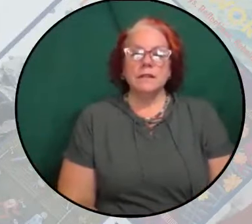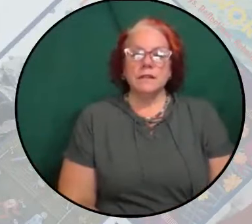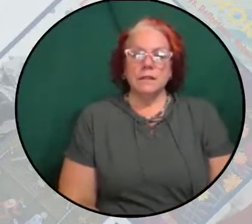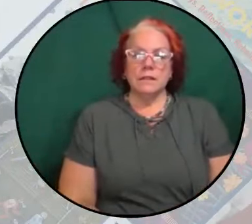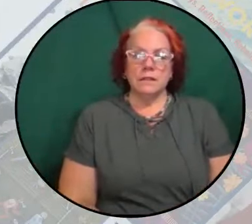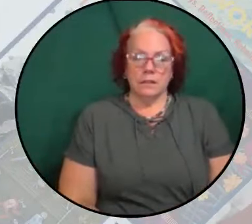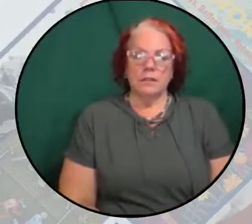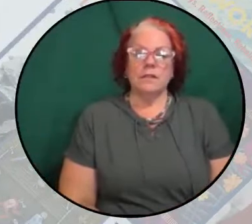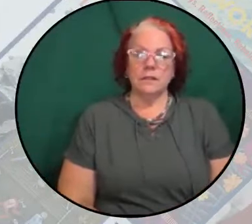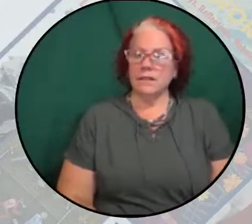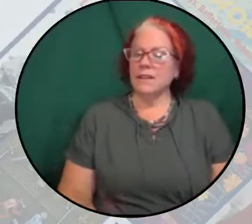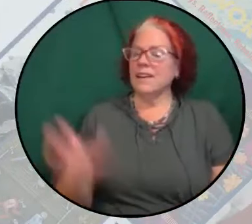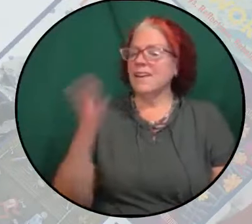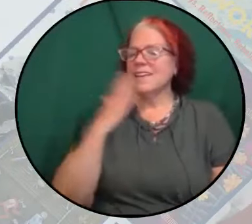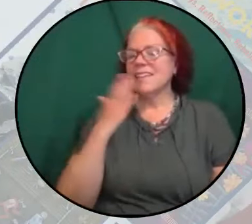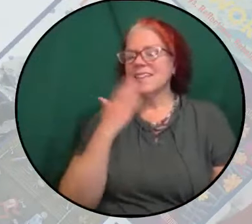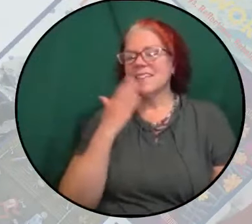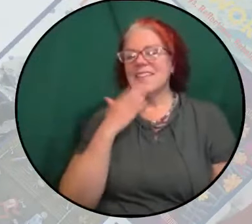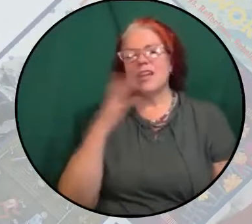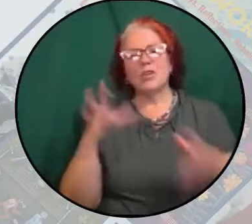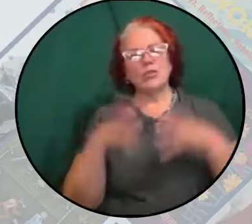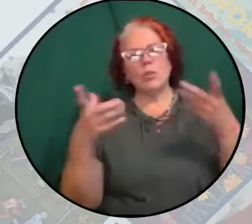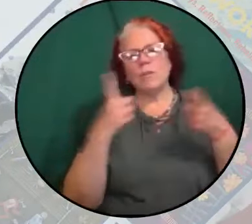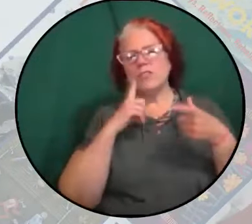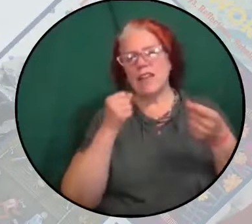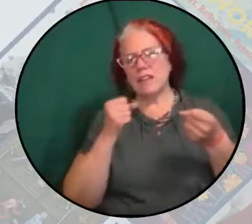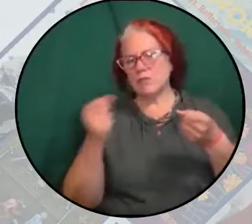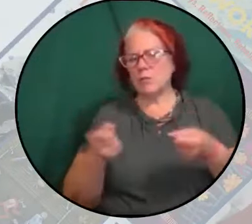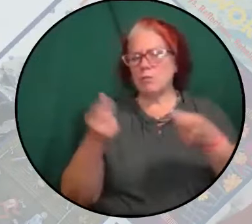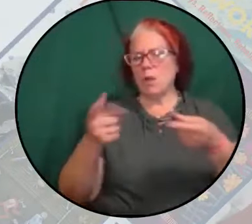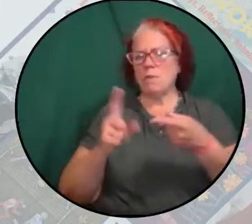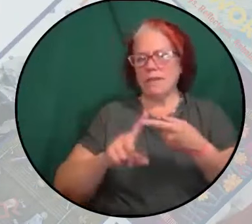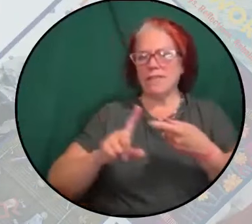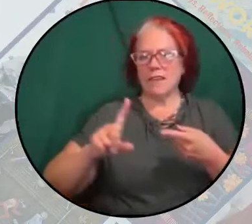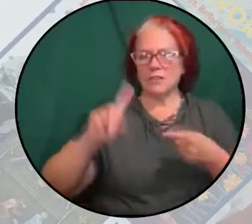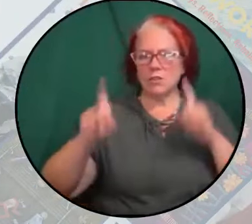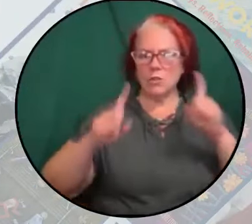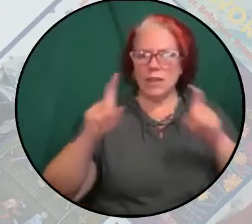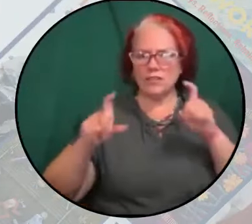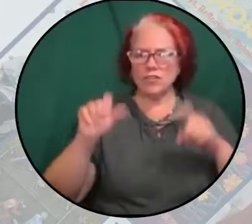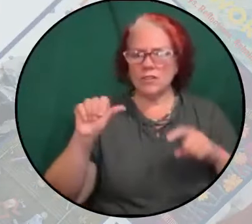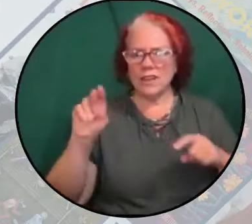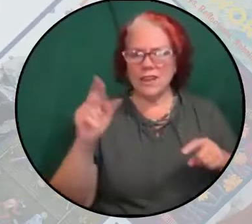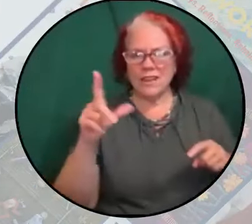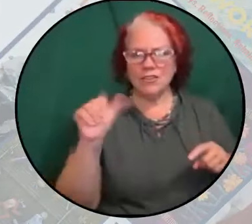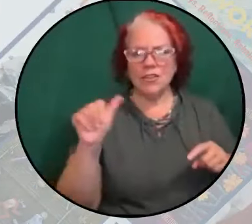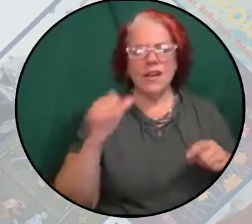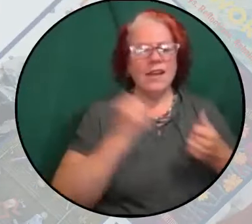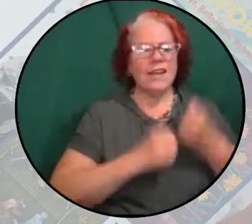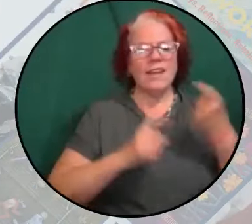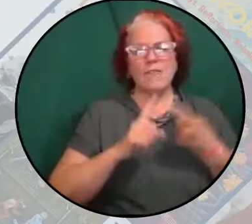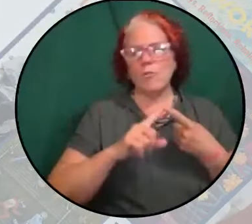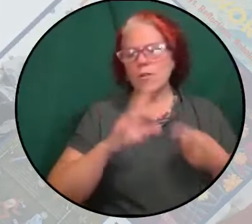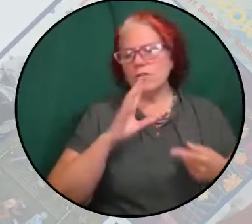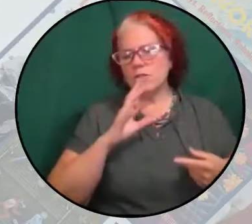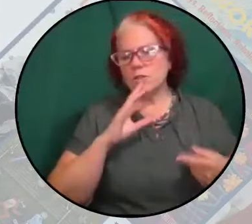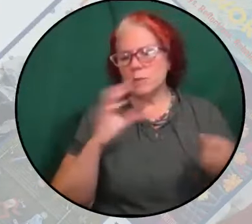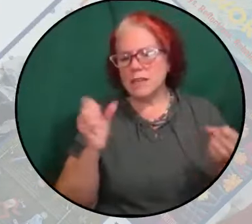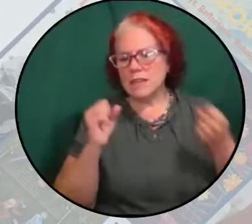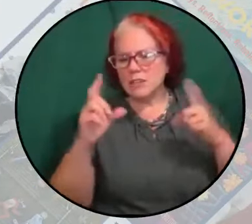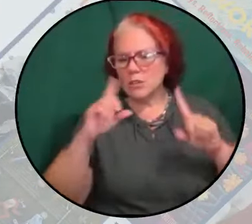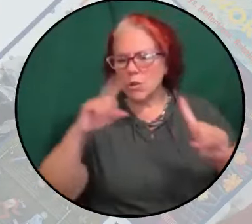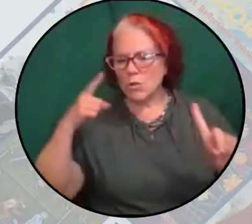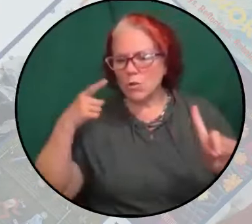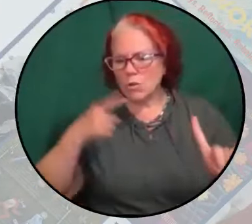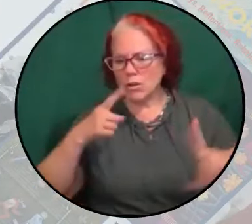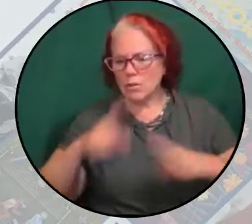times yeah thank you so much thanks for proing the question Angela and and everyone for speaking so pointedly